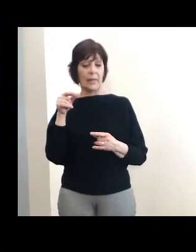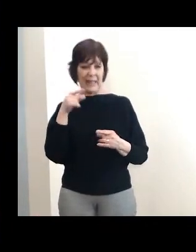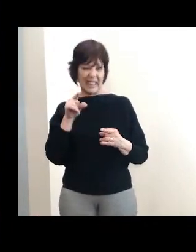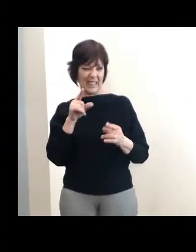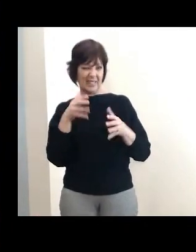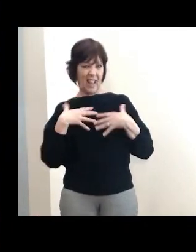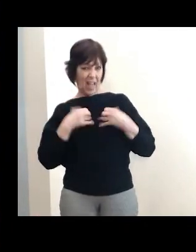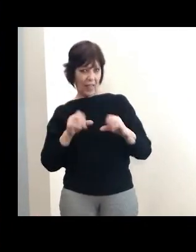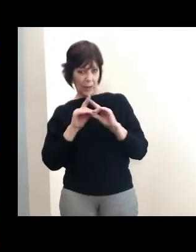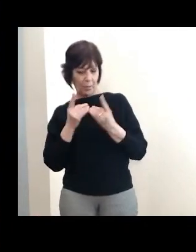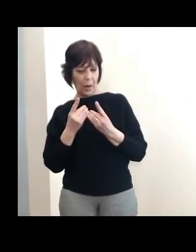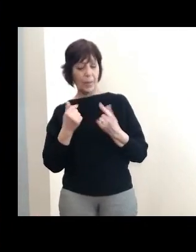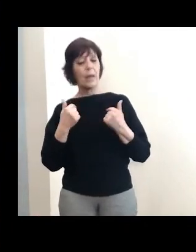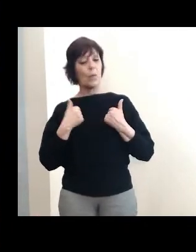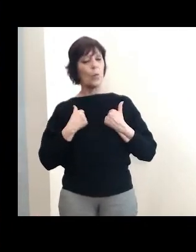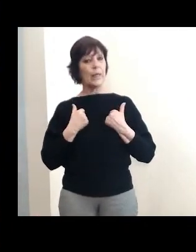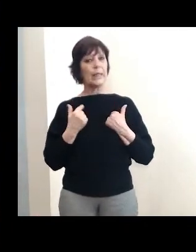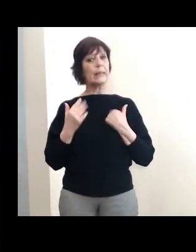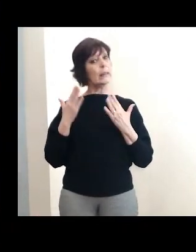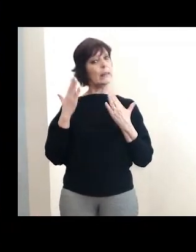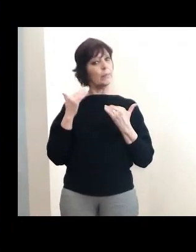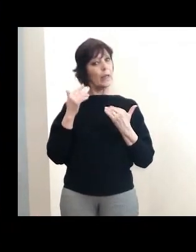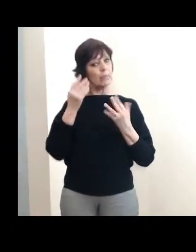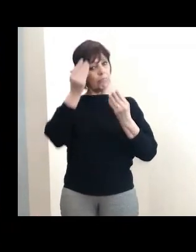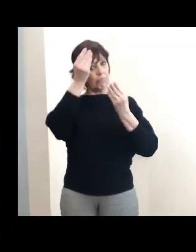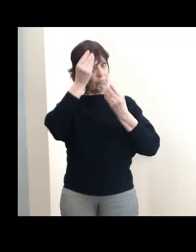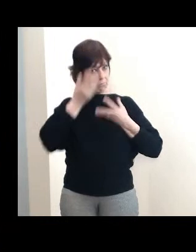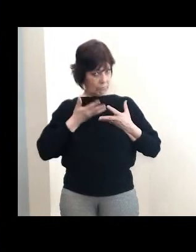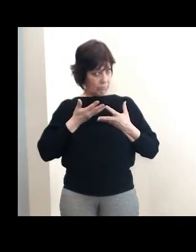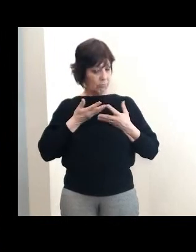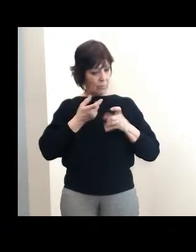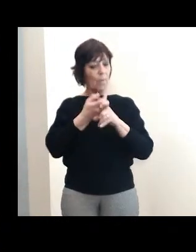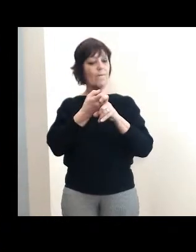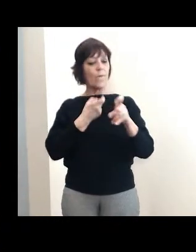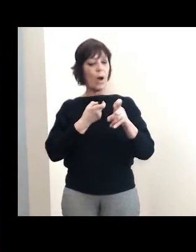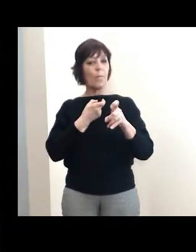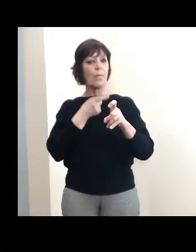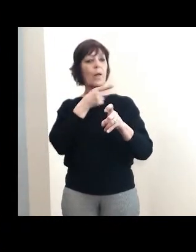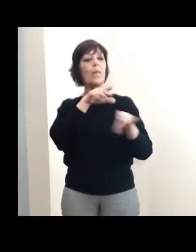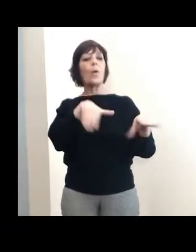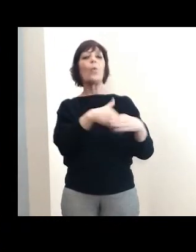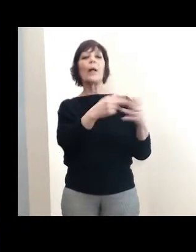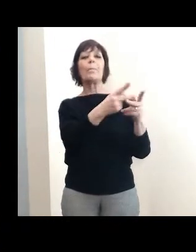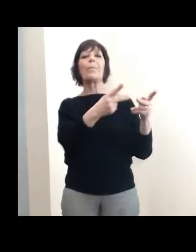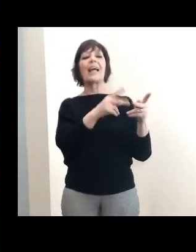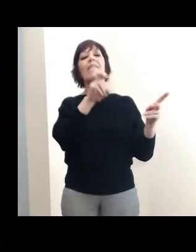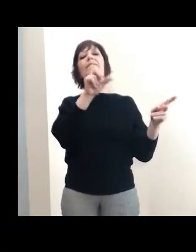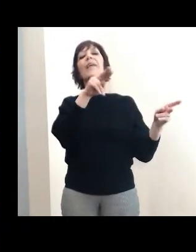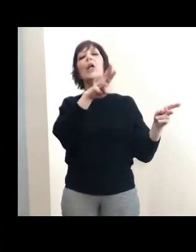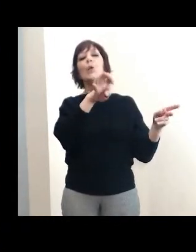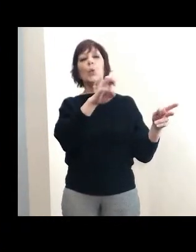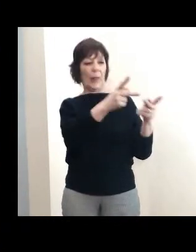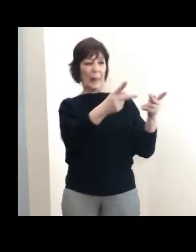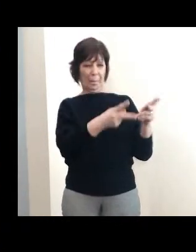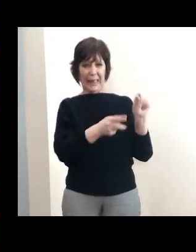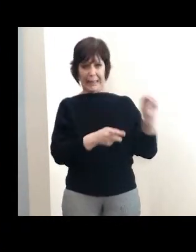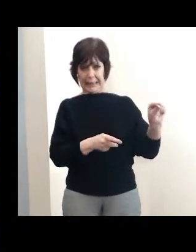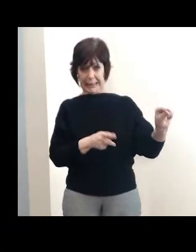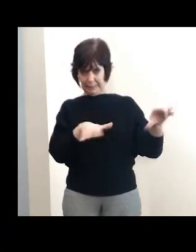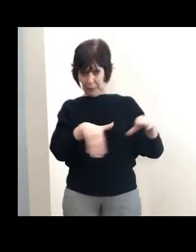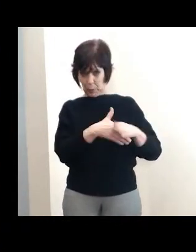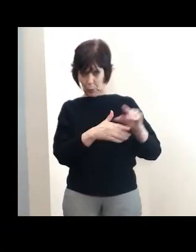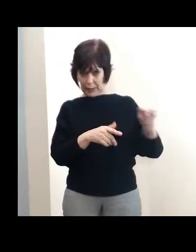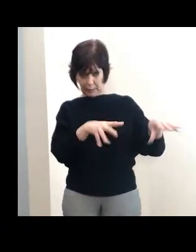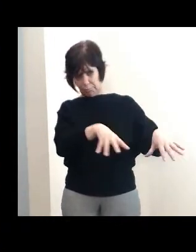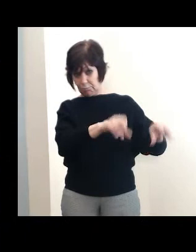Health Department, we will expect to receive notification from the wedding venue, the site that is going to